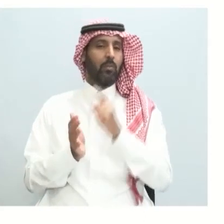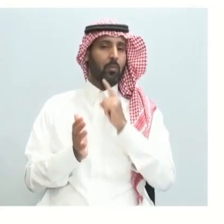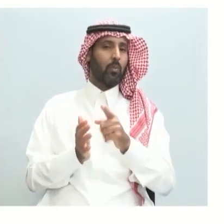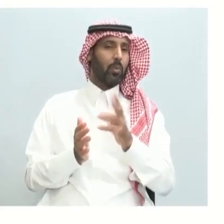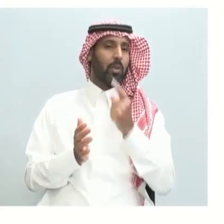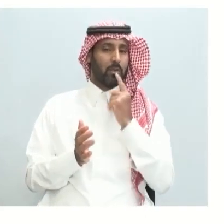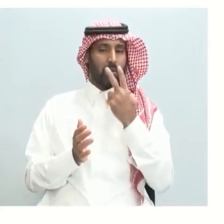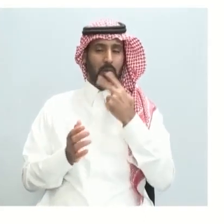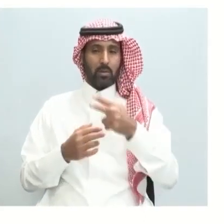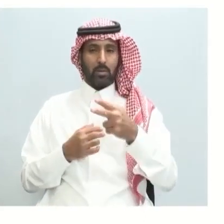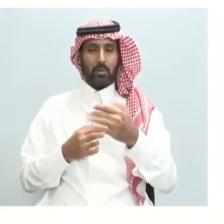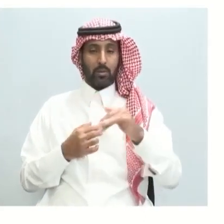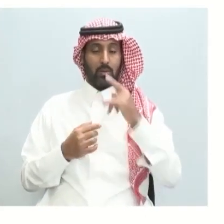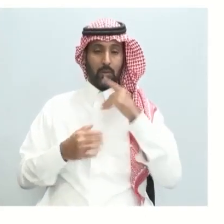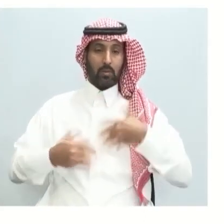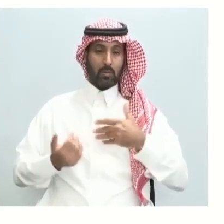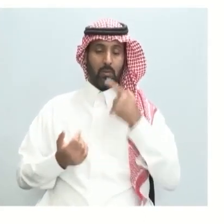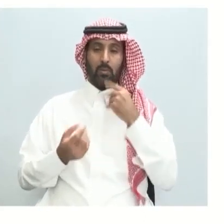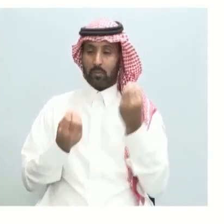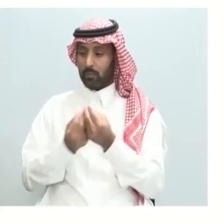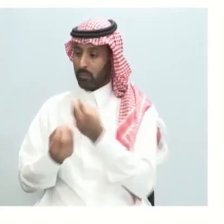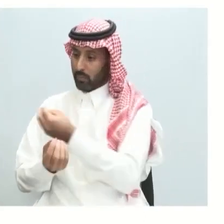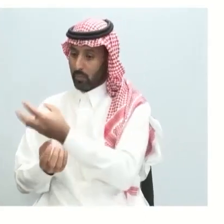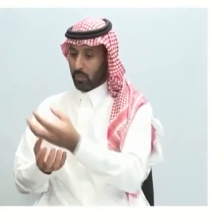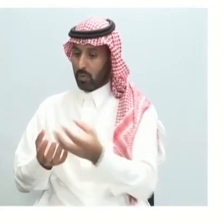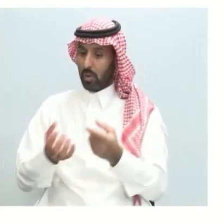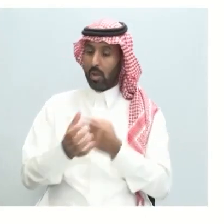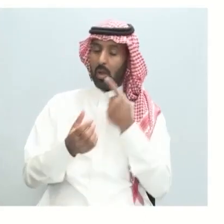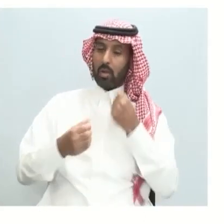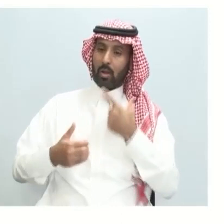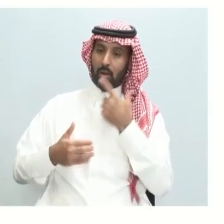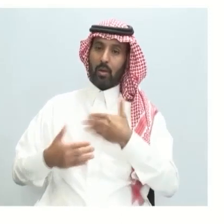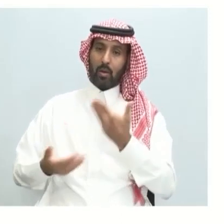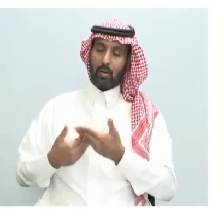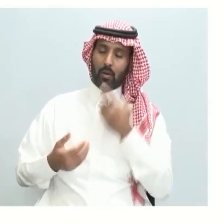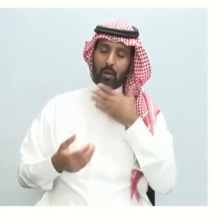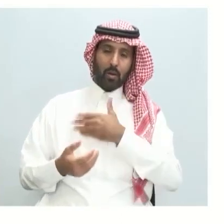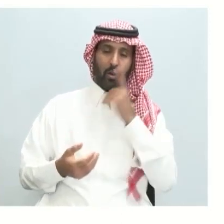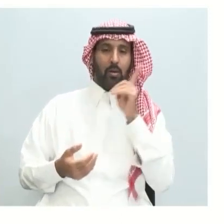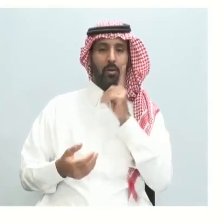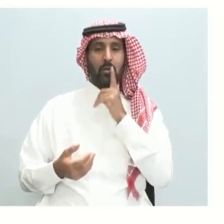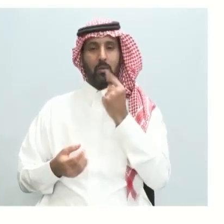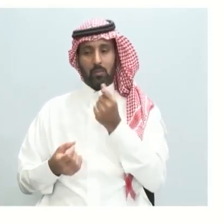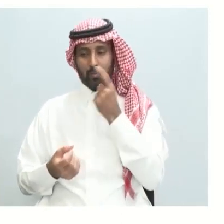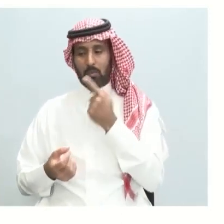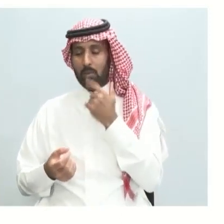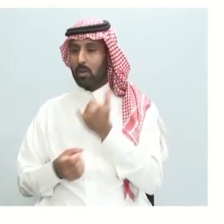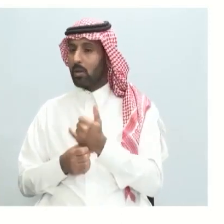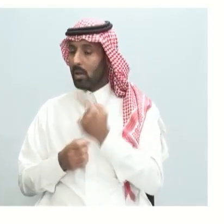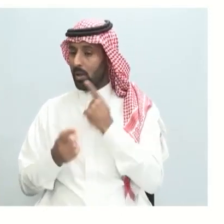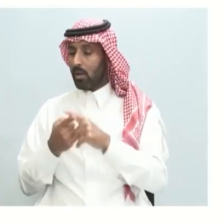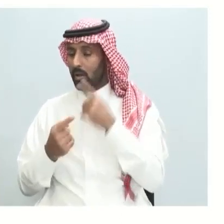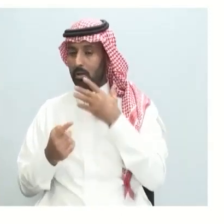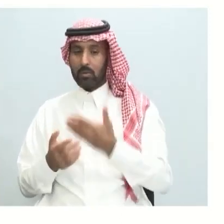they seek. Where joy is shared and sorrow eased, where fathers and mothers are respected and loved, where children